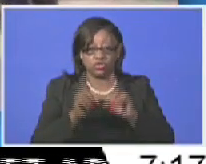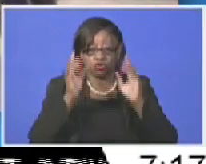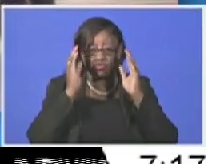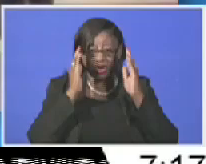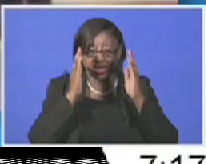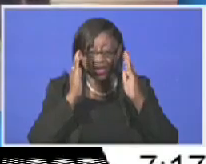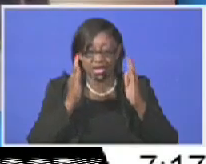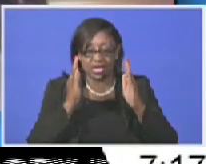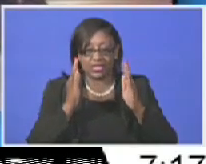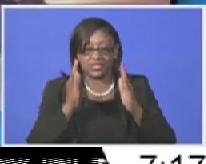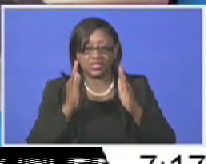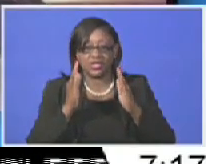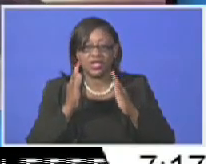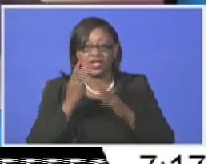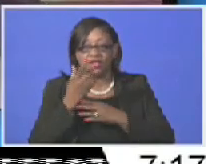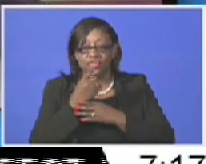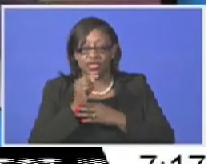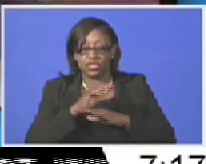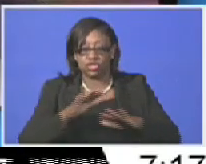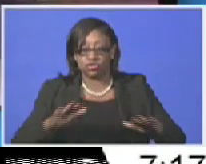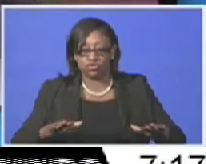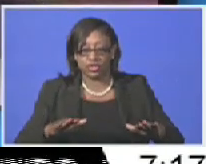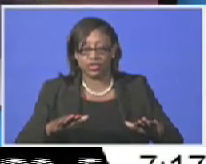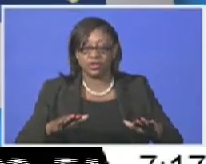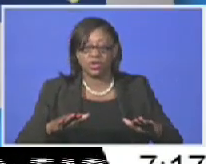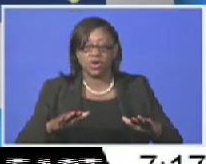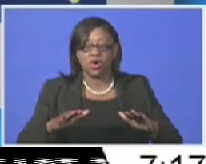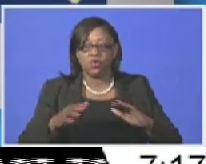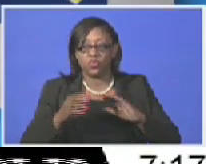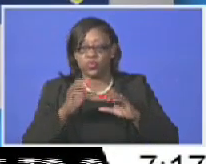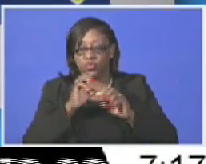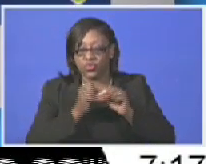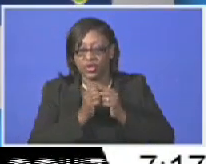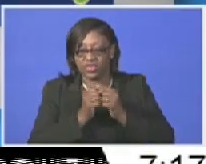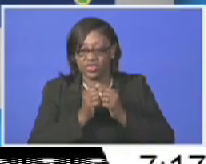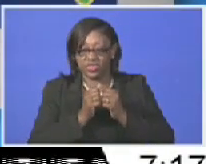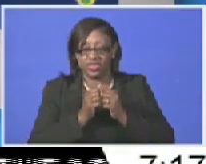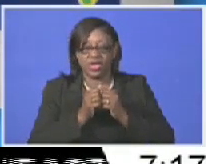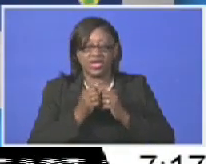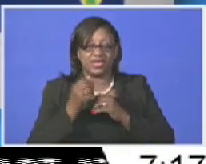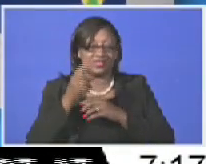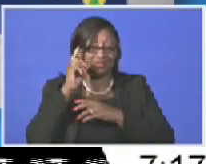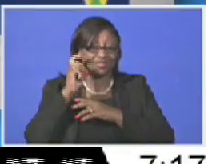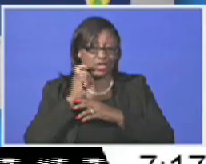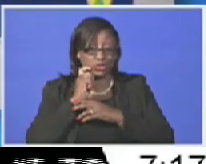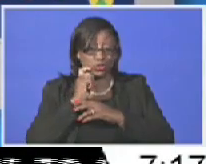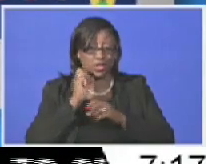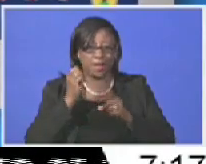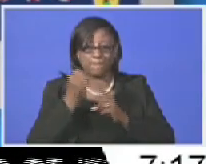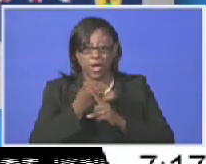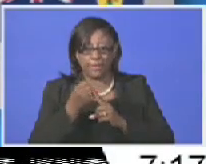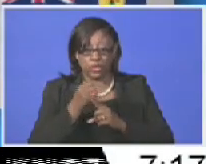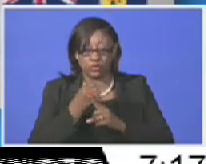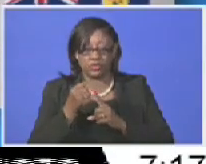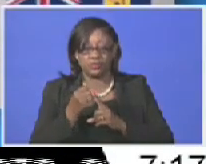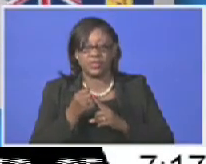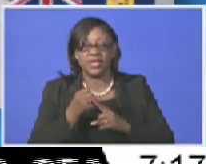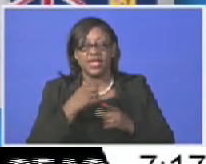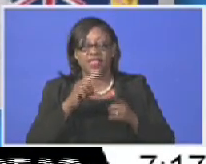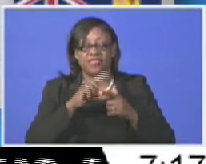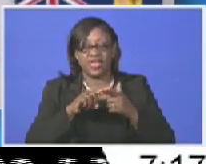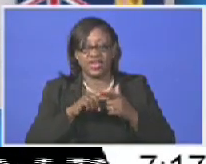the impact on children as online and offline sexual abuse increase. Judges also participated